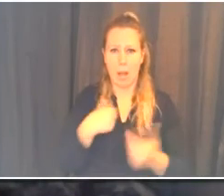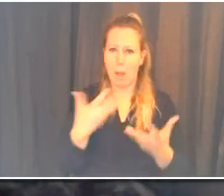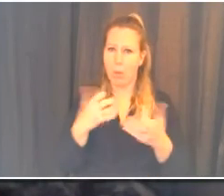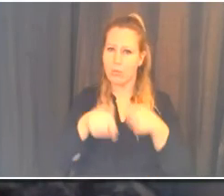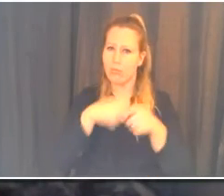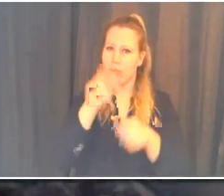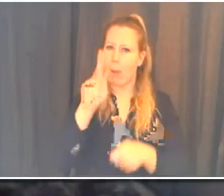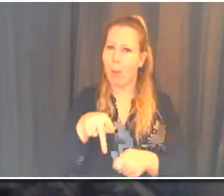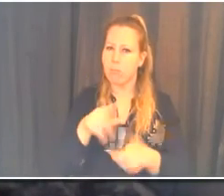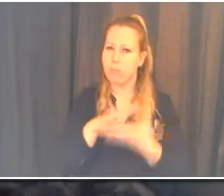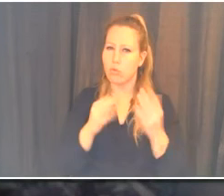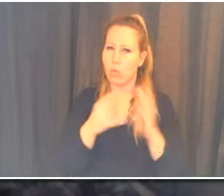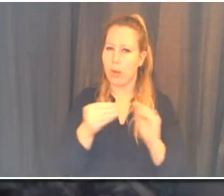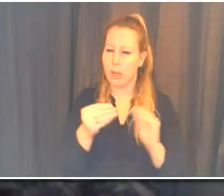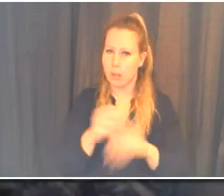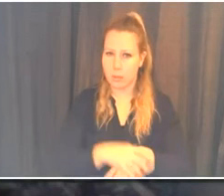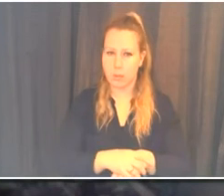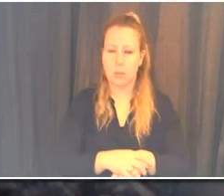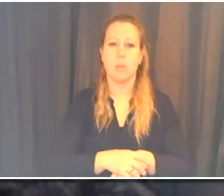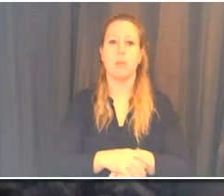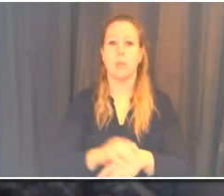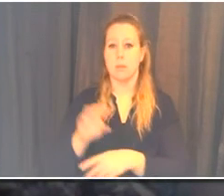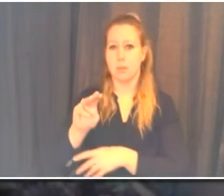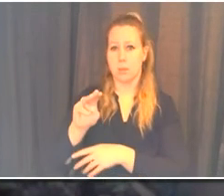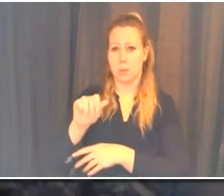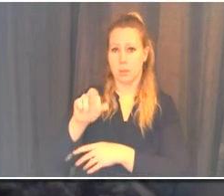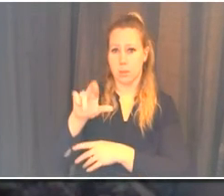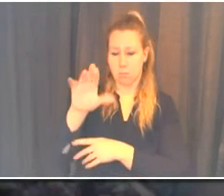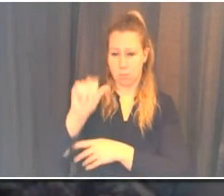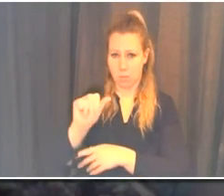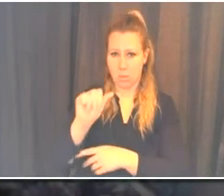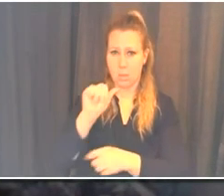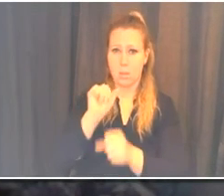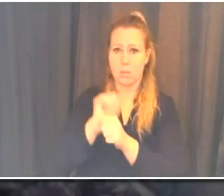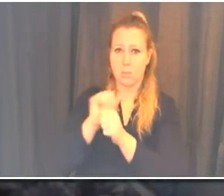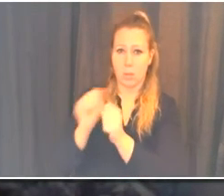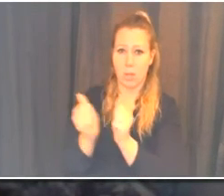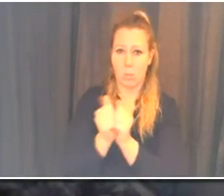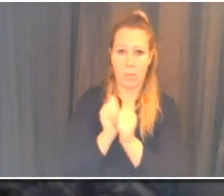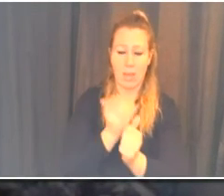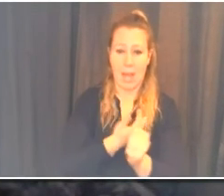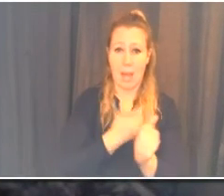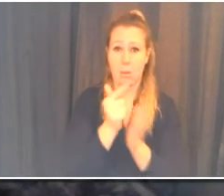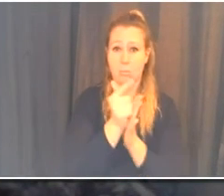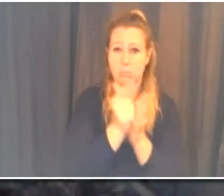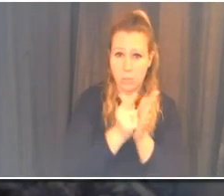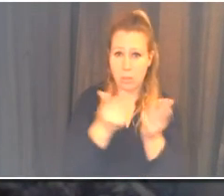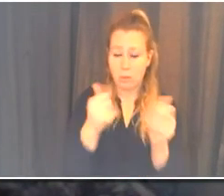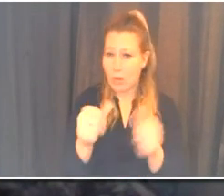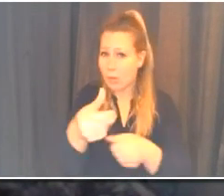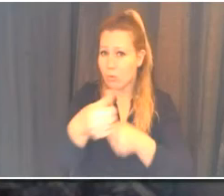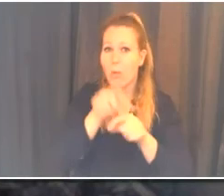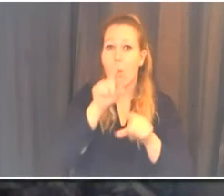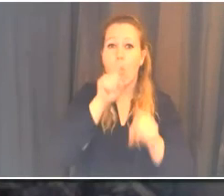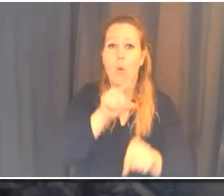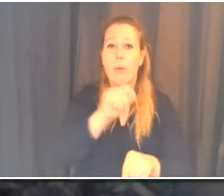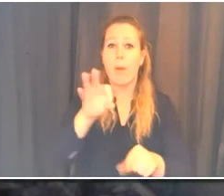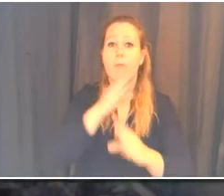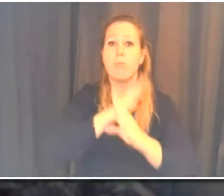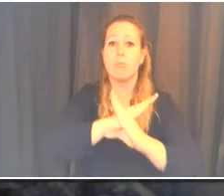UVA petition um we're also addressing economic concerns by linking her to public benefits that might support her during this